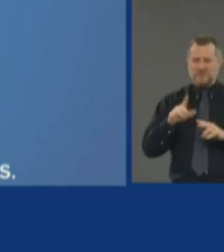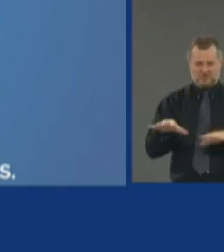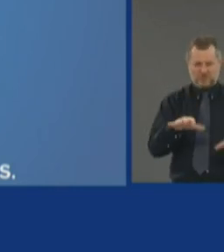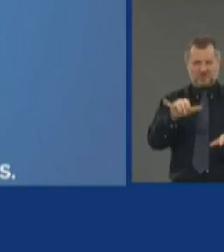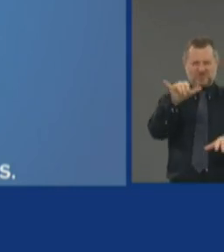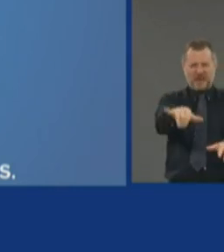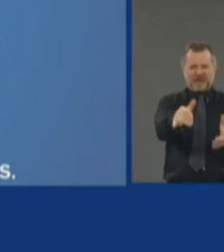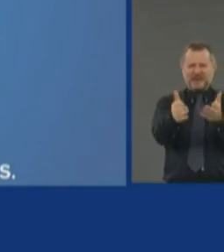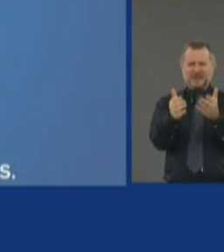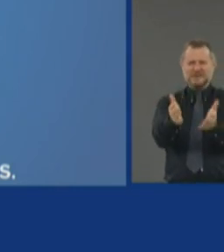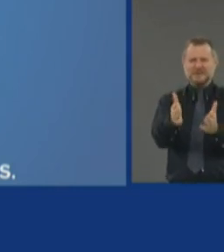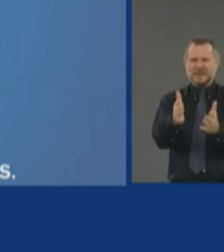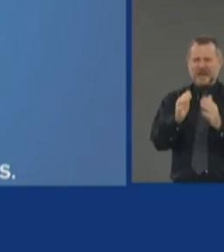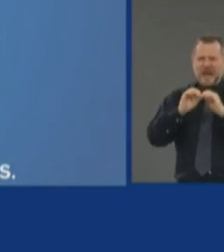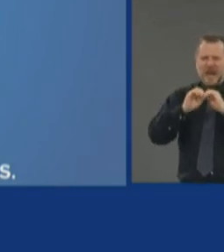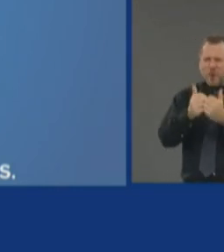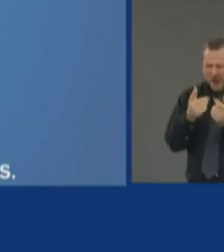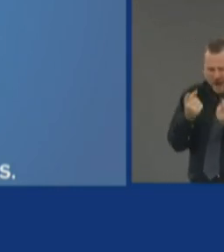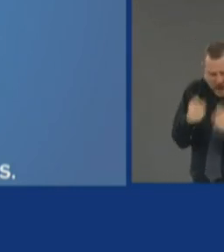this place?